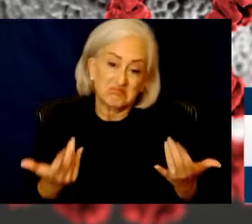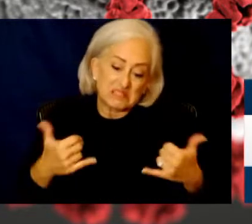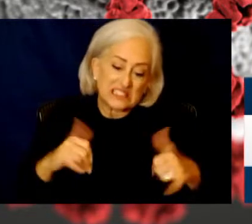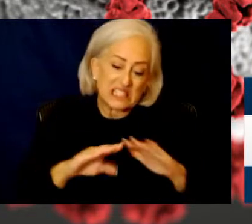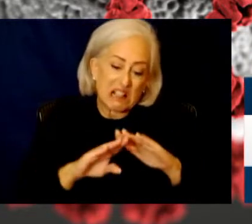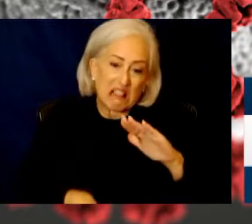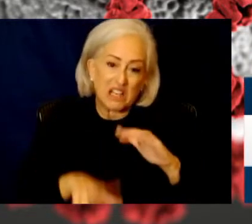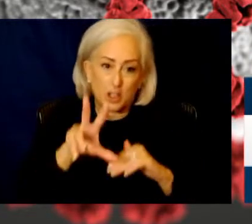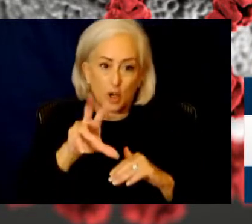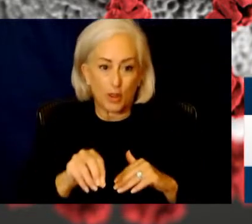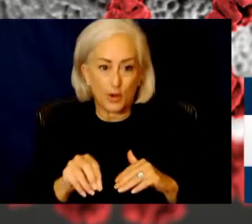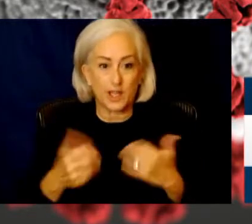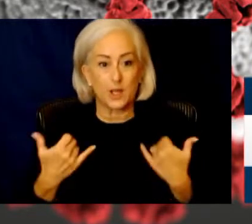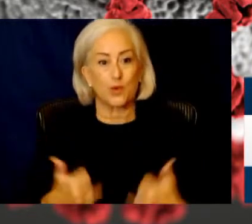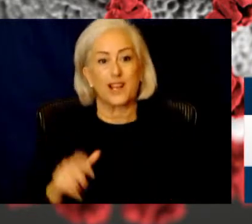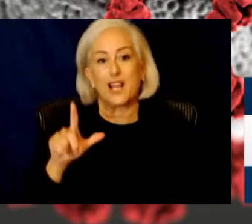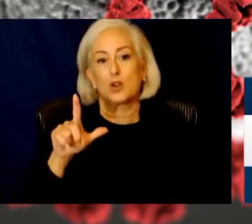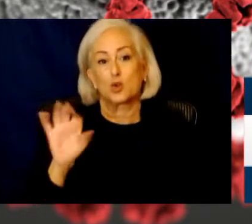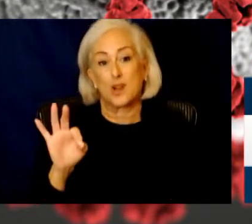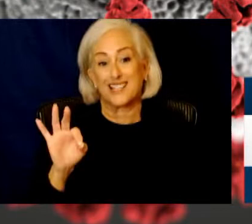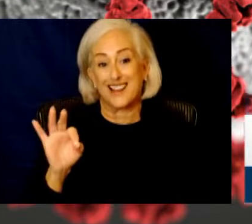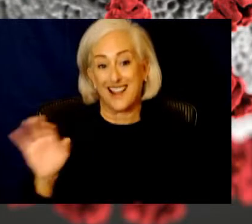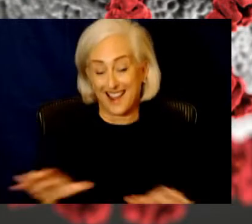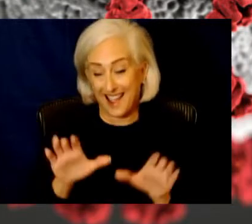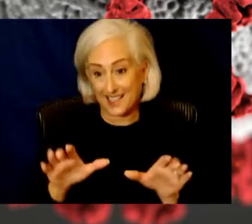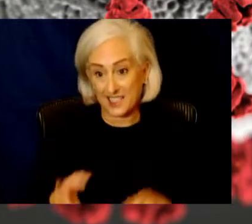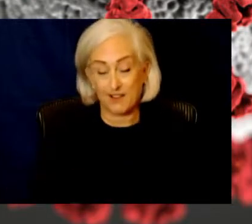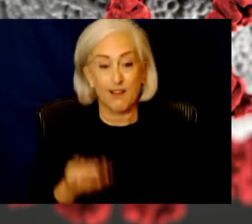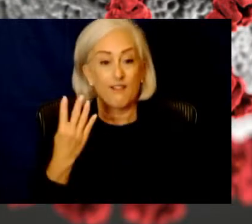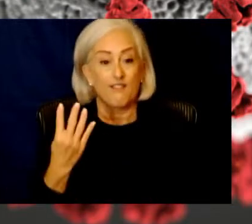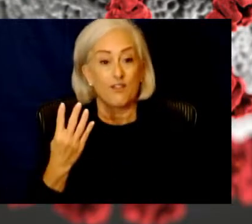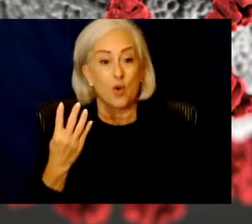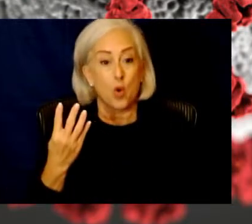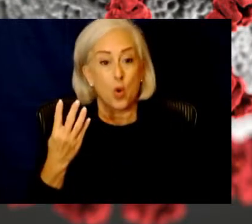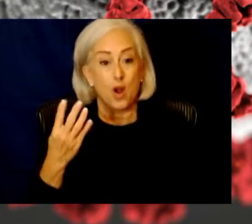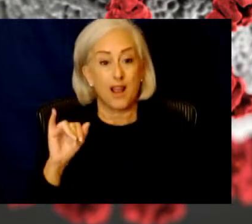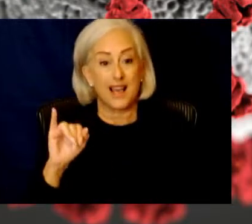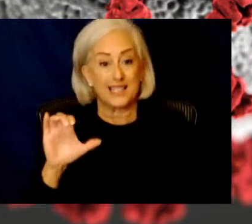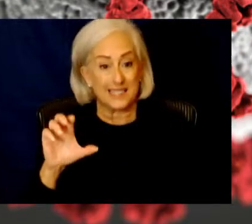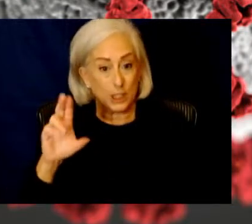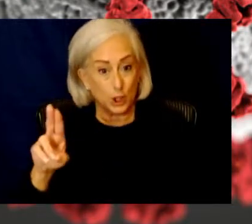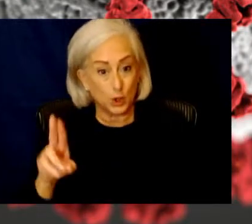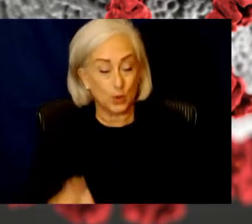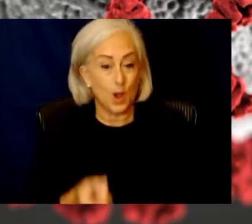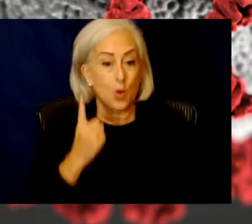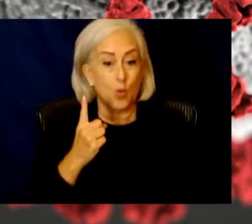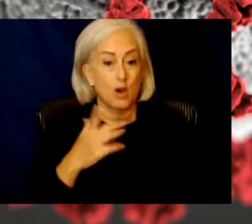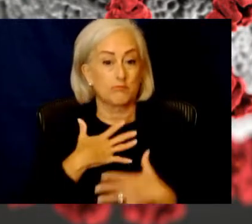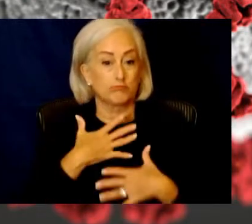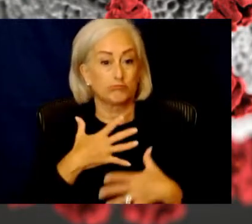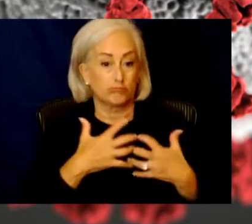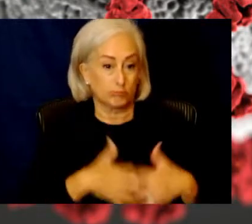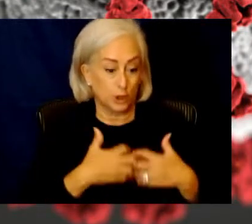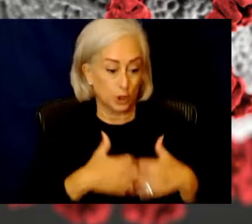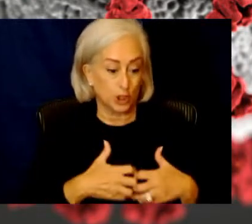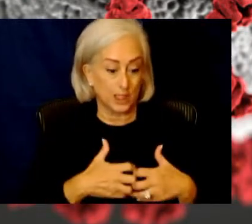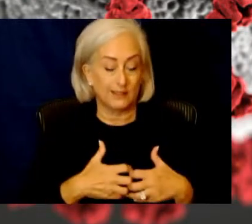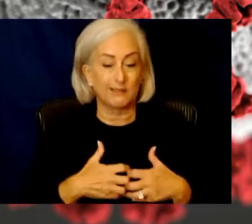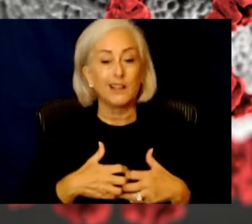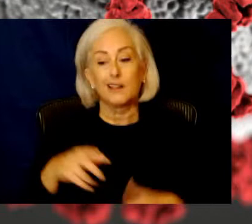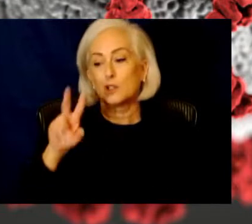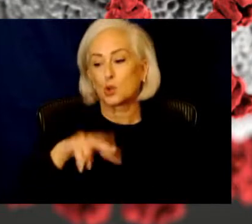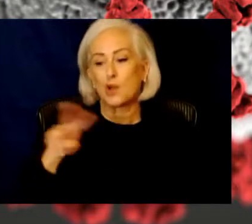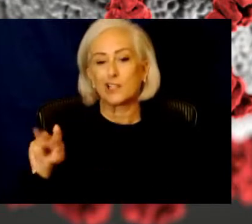active infections, 4 in the ICU, however, 1 in the ventilator and 22 in that additional recovery period. And again, I think overall what we know, the